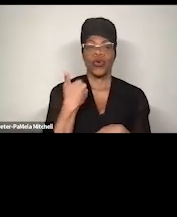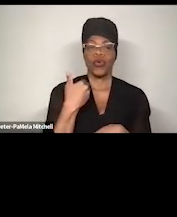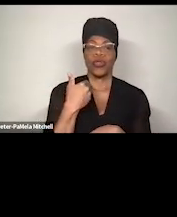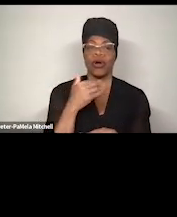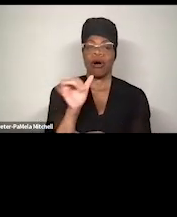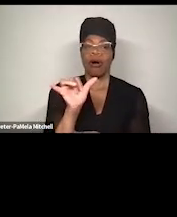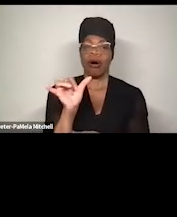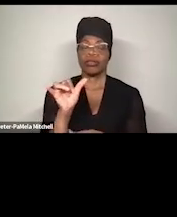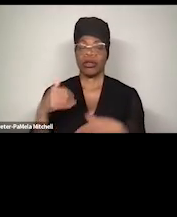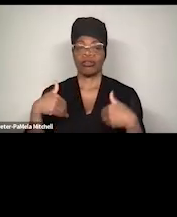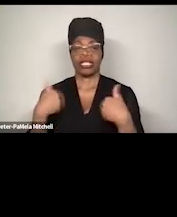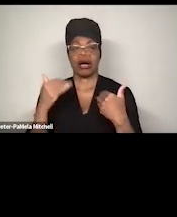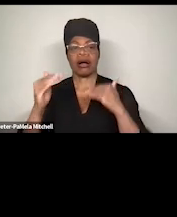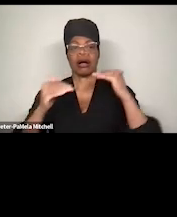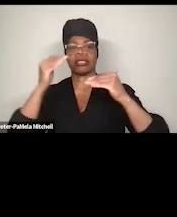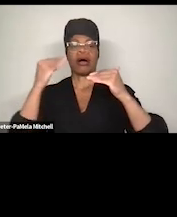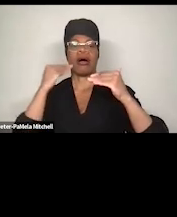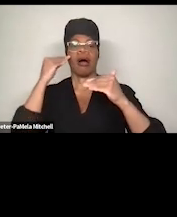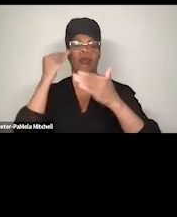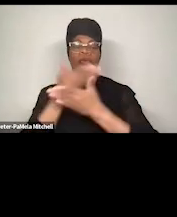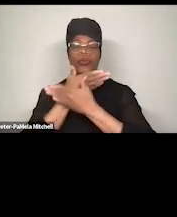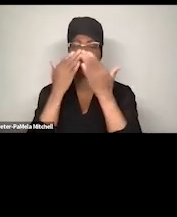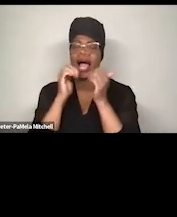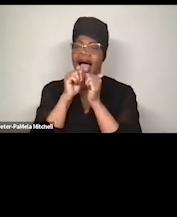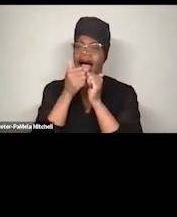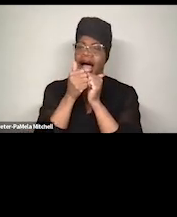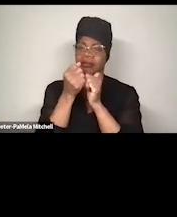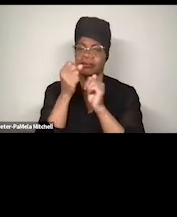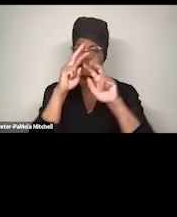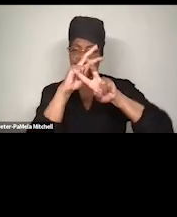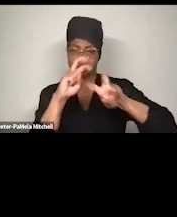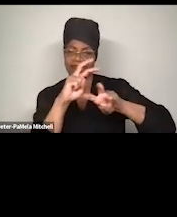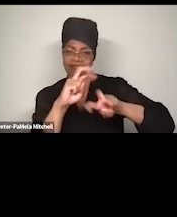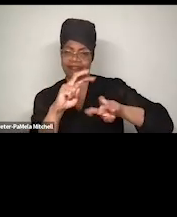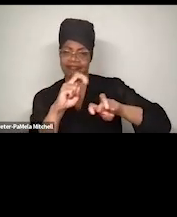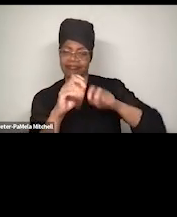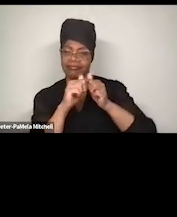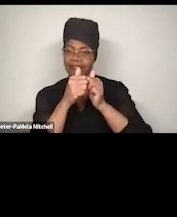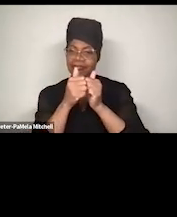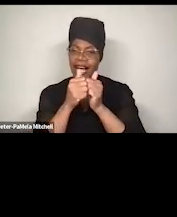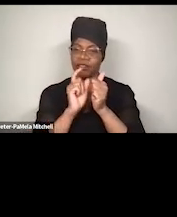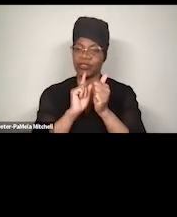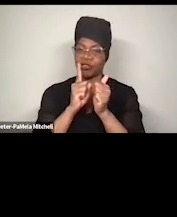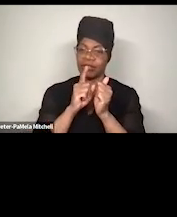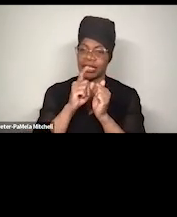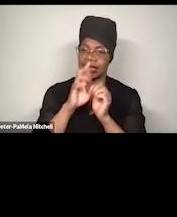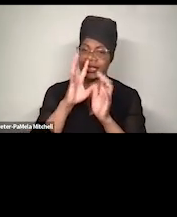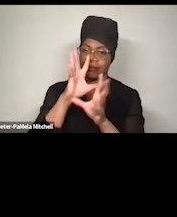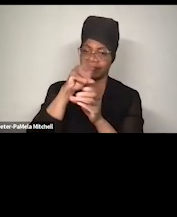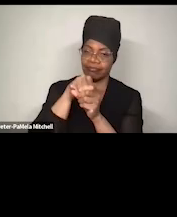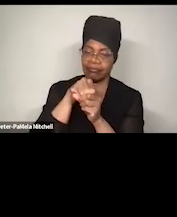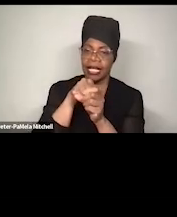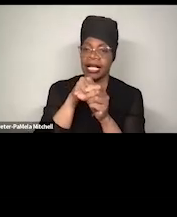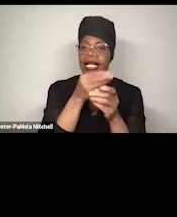do we assess the scope of this issue and get our hands around the parameters of the problem? So there are several different